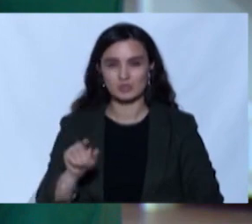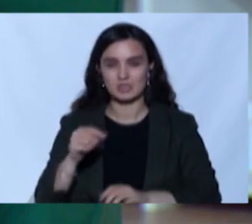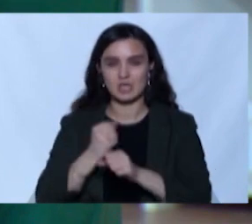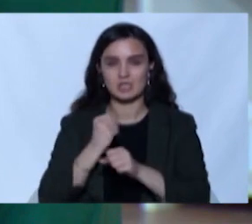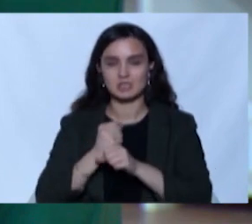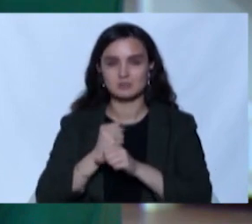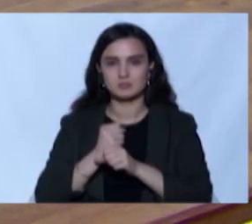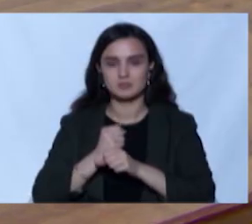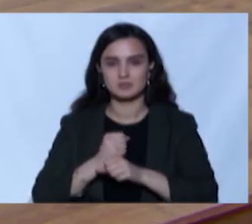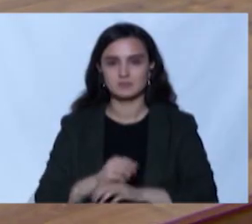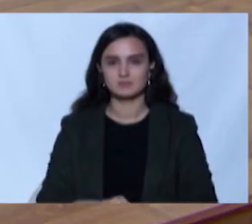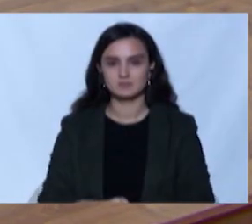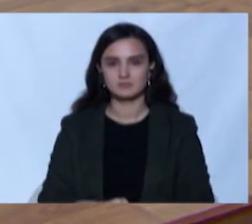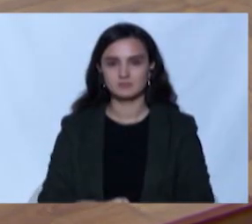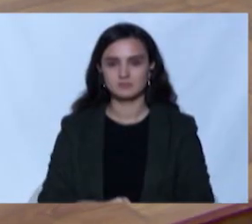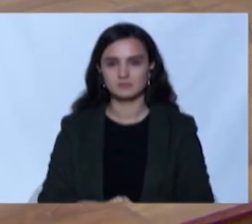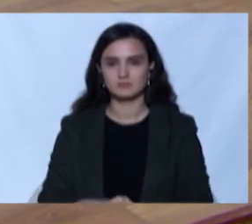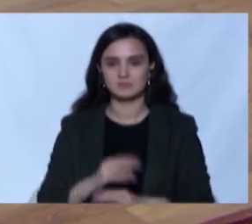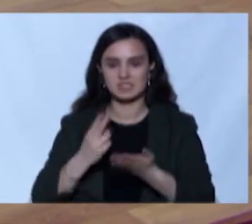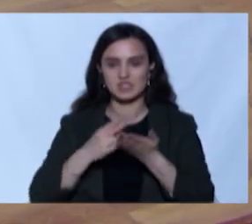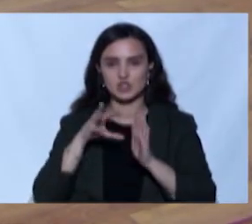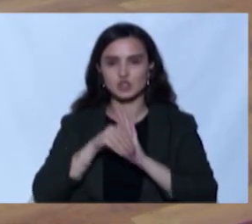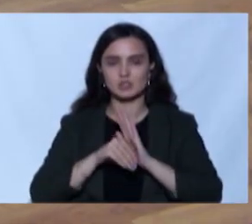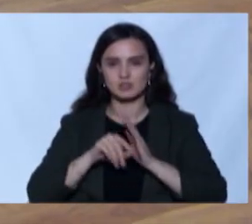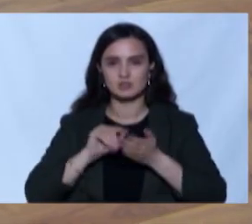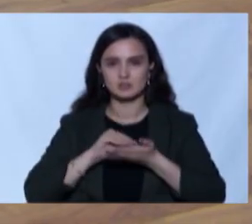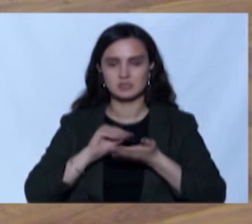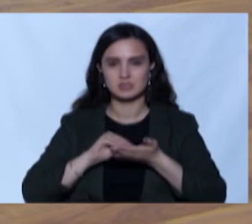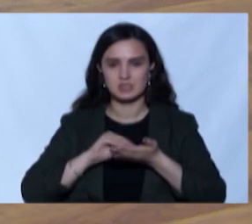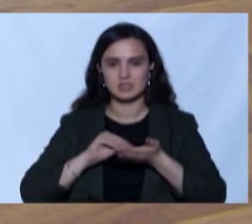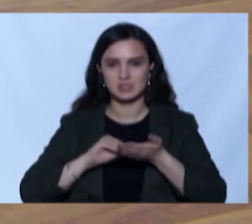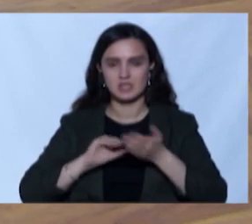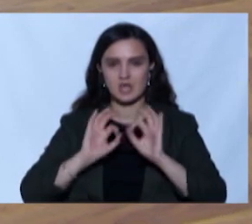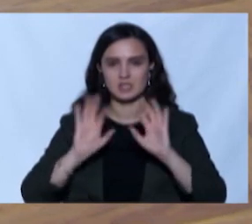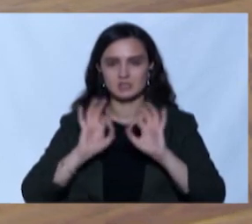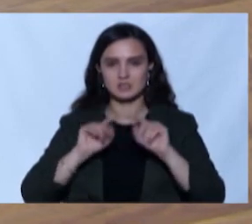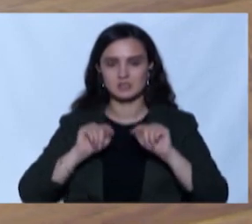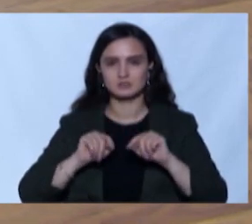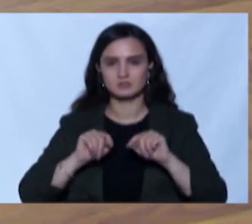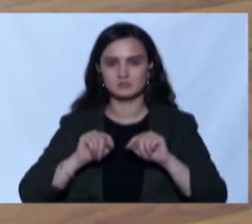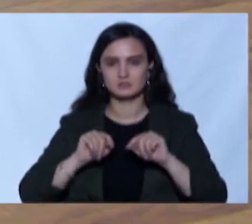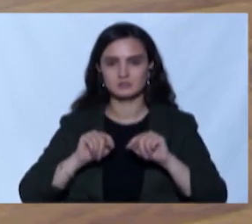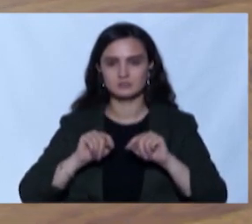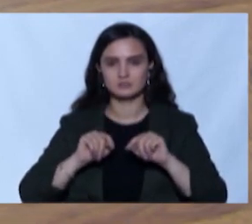feel trapped within the book. And that's often through the description of the surroundings.